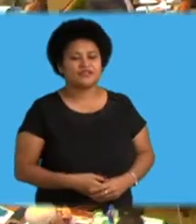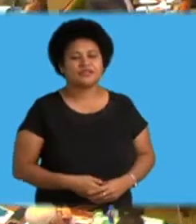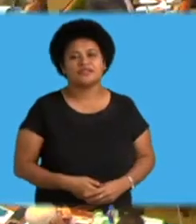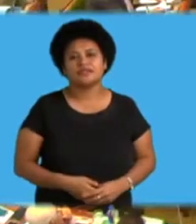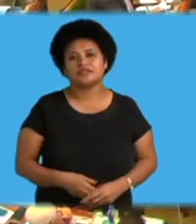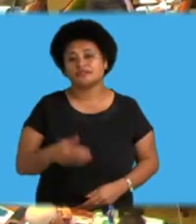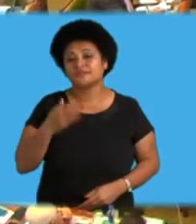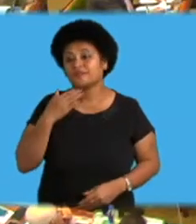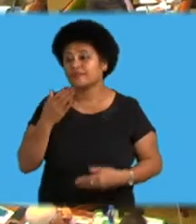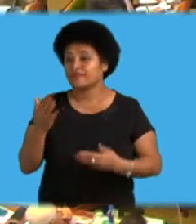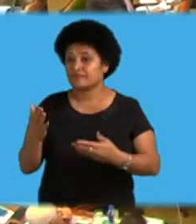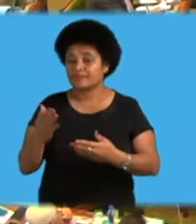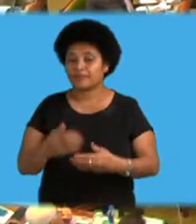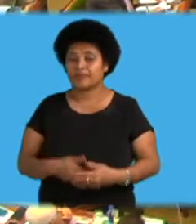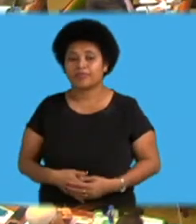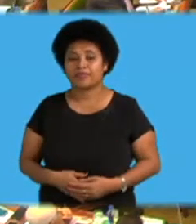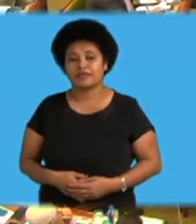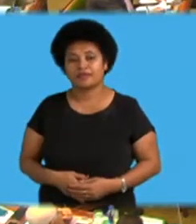Honourable Munivaru.